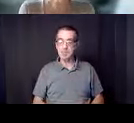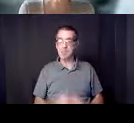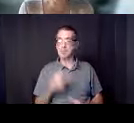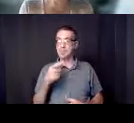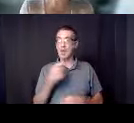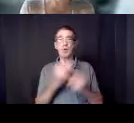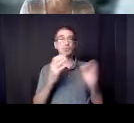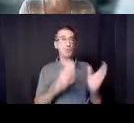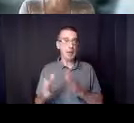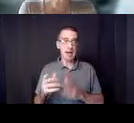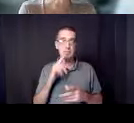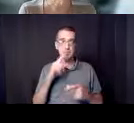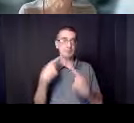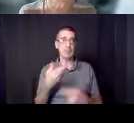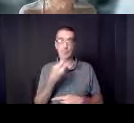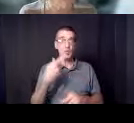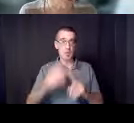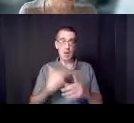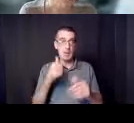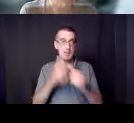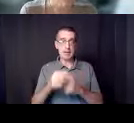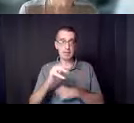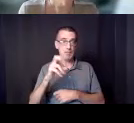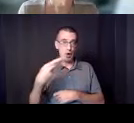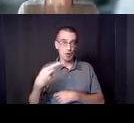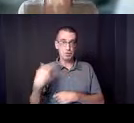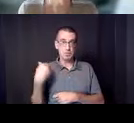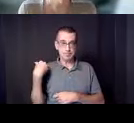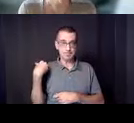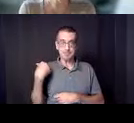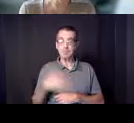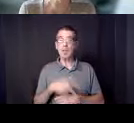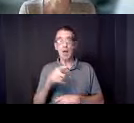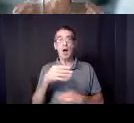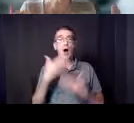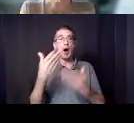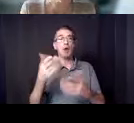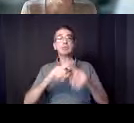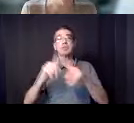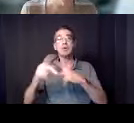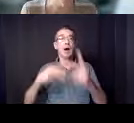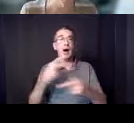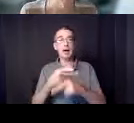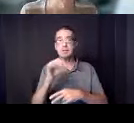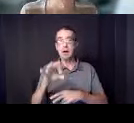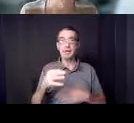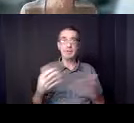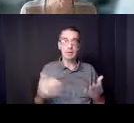the rescue plan, it's been around for a few months. It passed in March. It offers different kinds